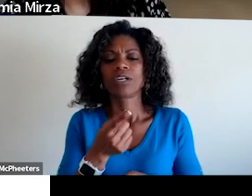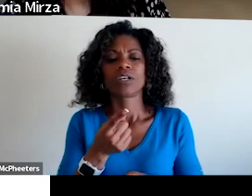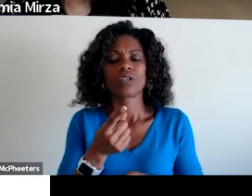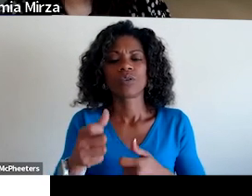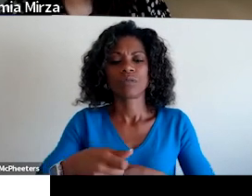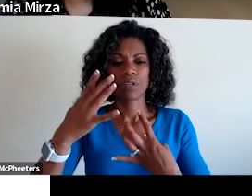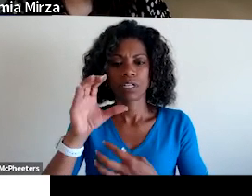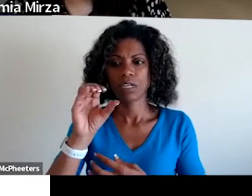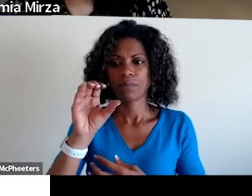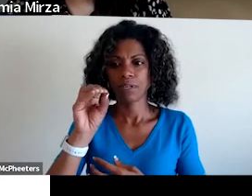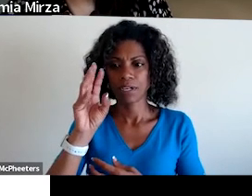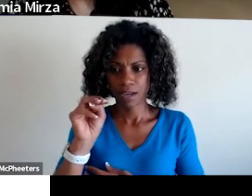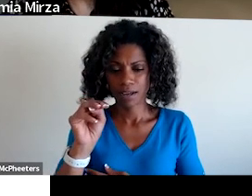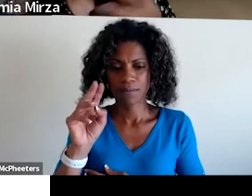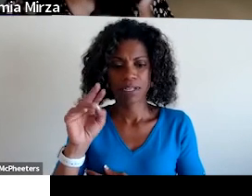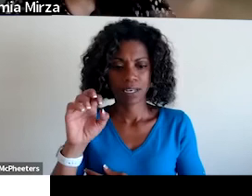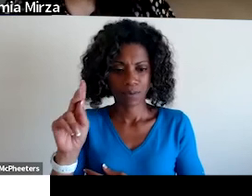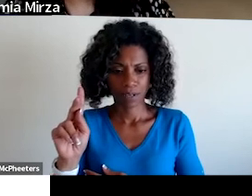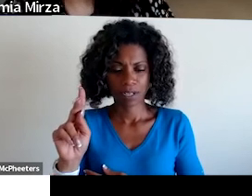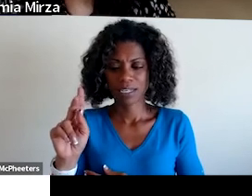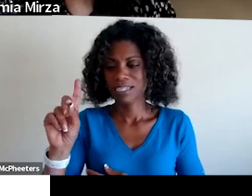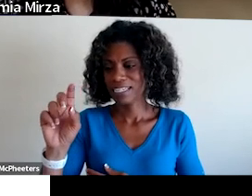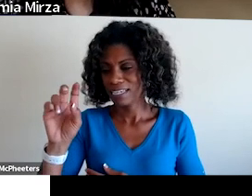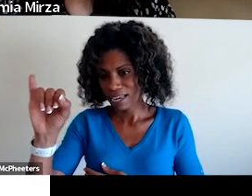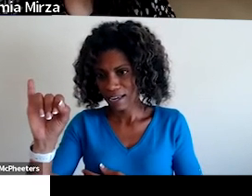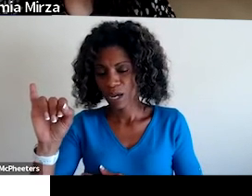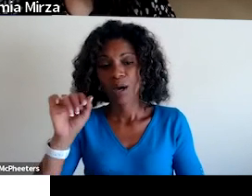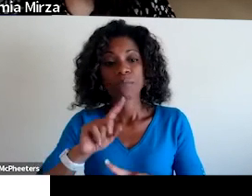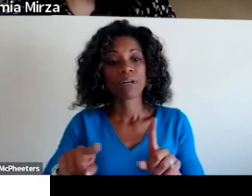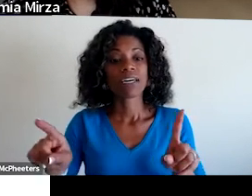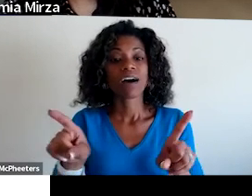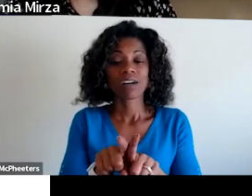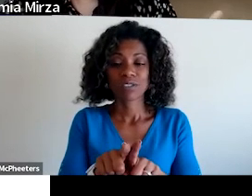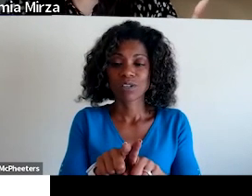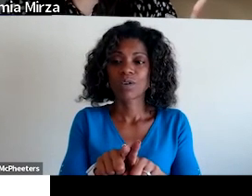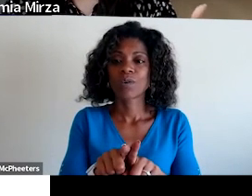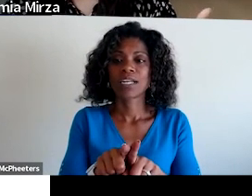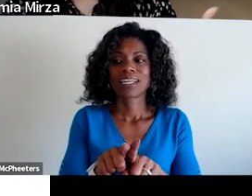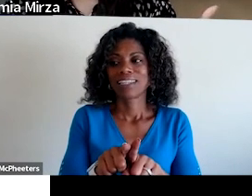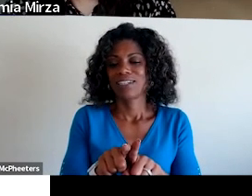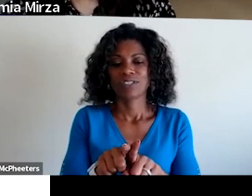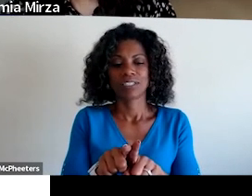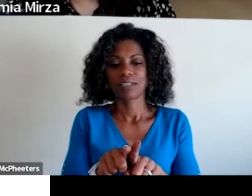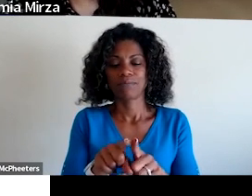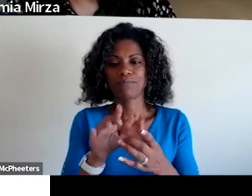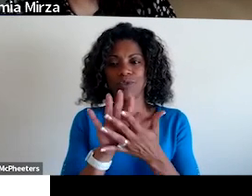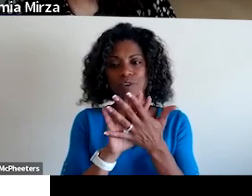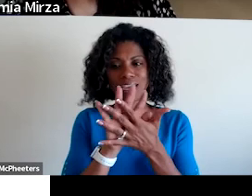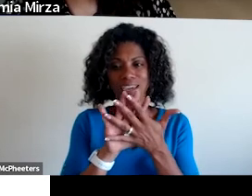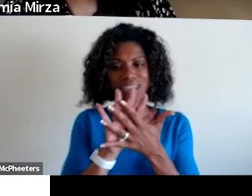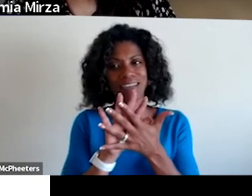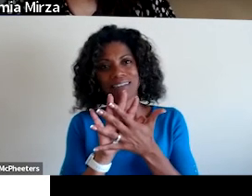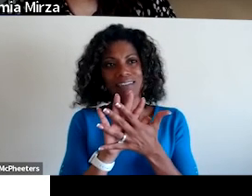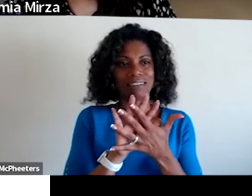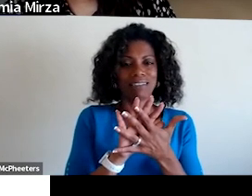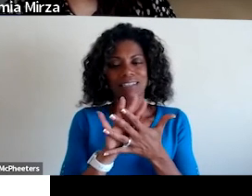DEI website. We definitely have a perspective there, but there's also some just gray area when it comes to that. And so the important component of